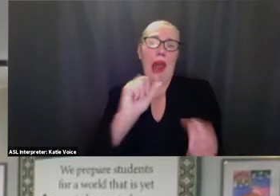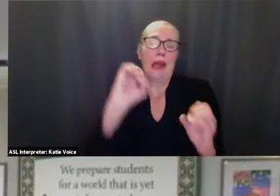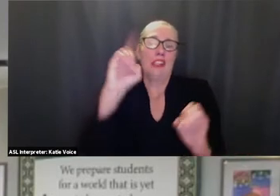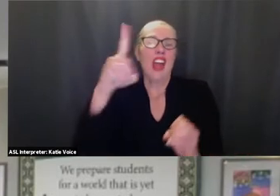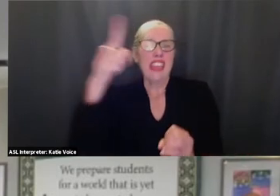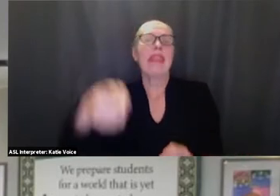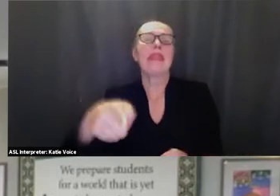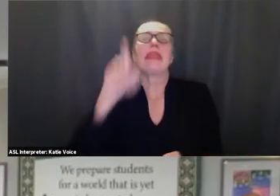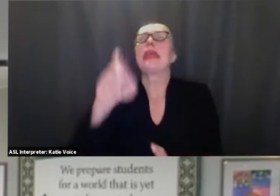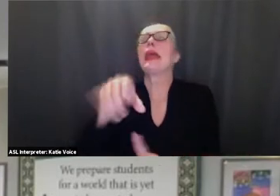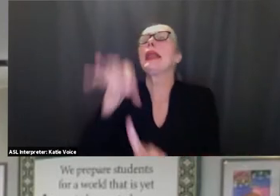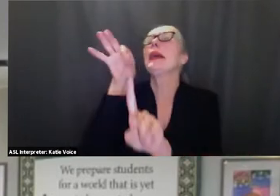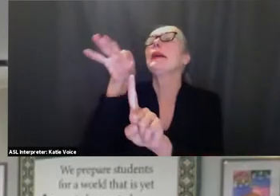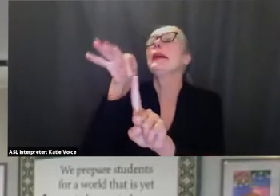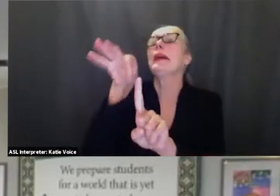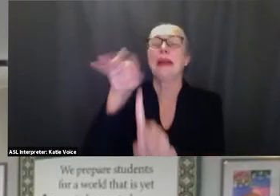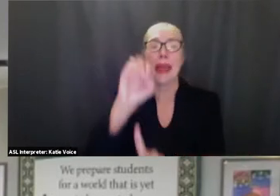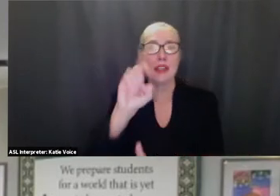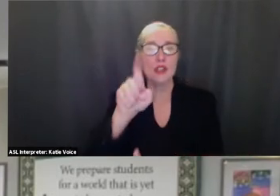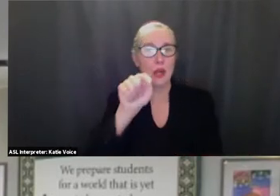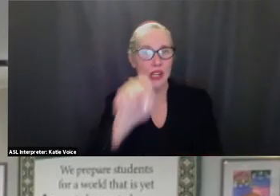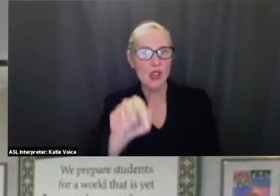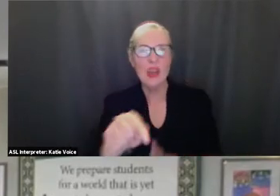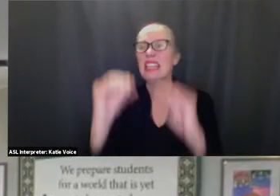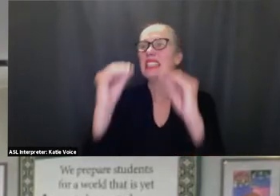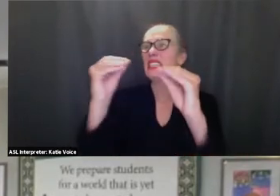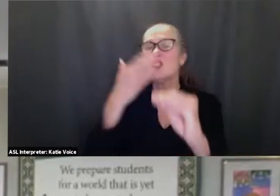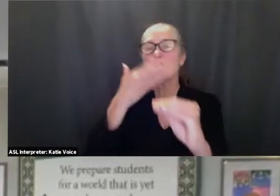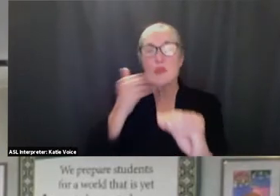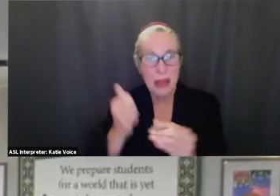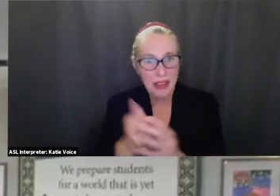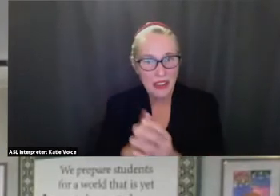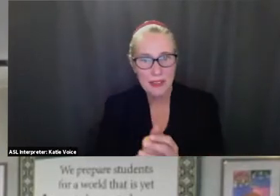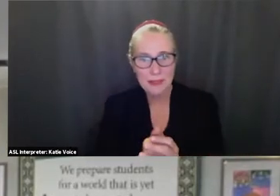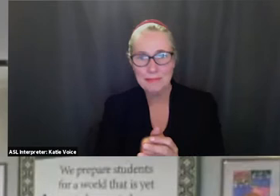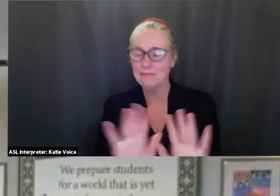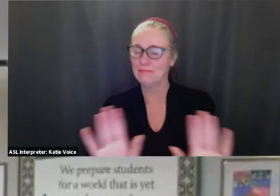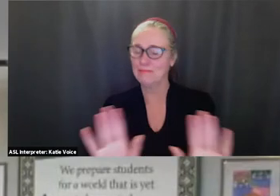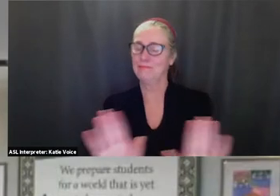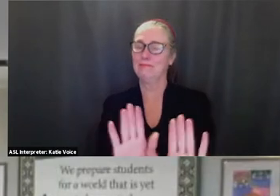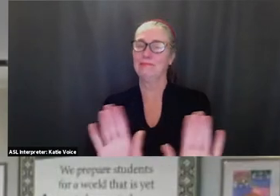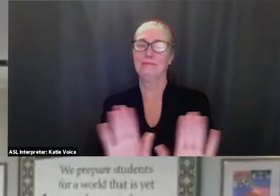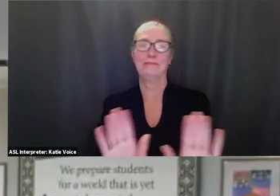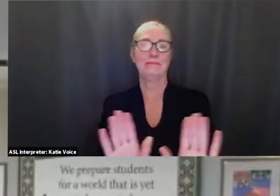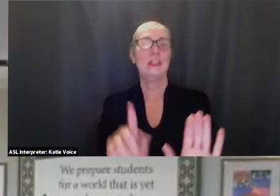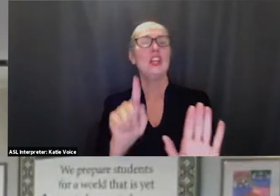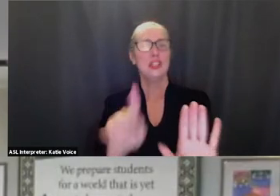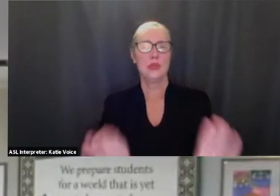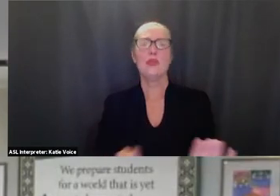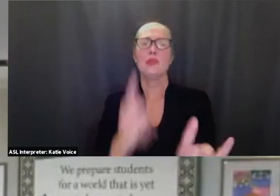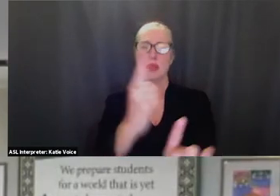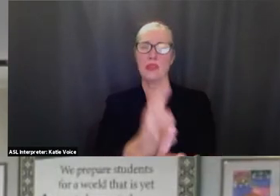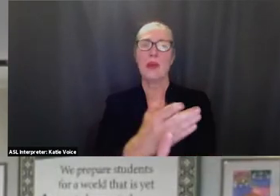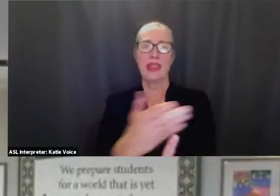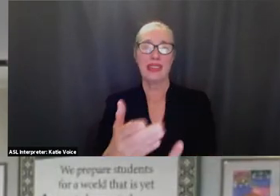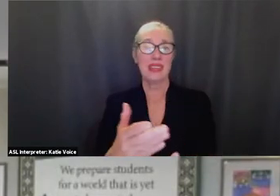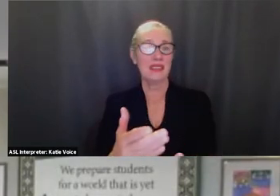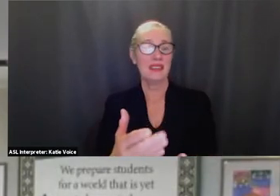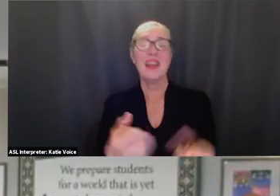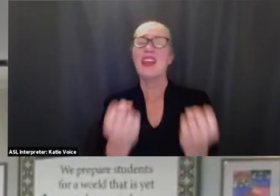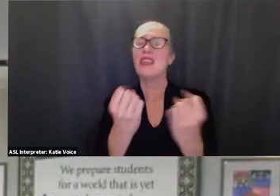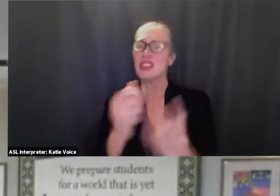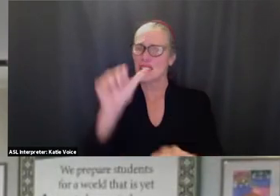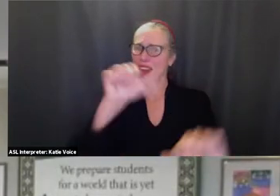you and and teach you better so just know you you're doing the right thing okay because there's a lot of